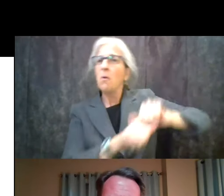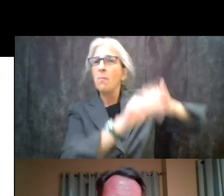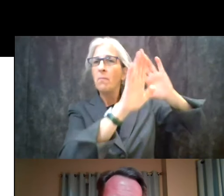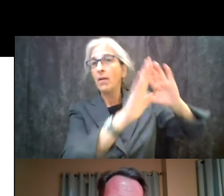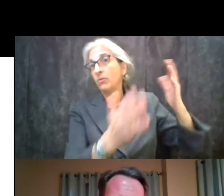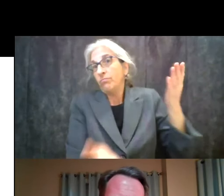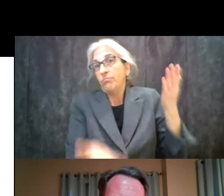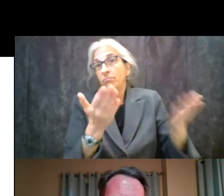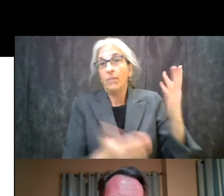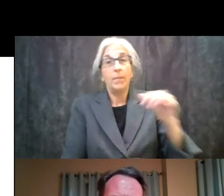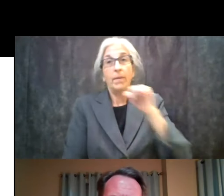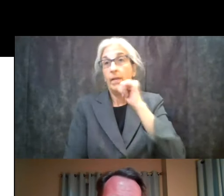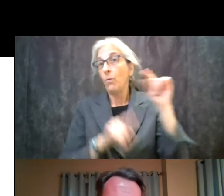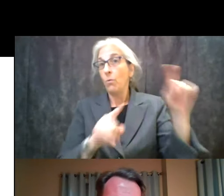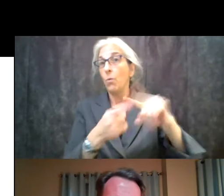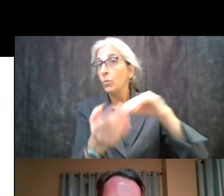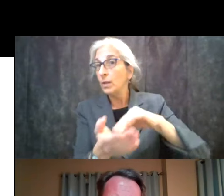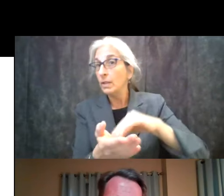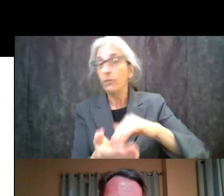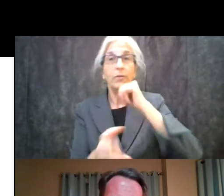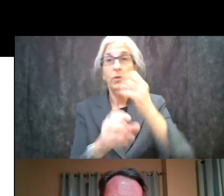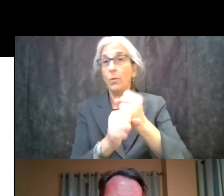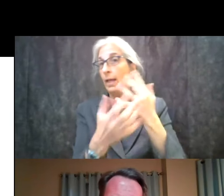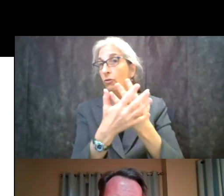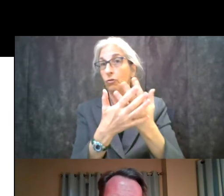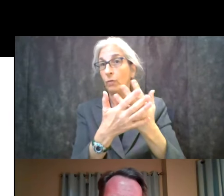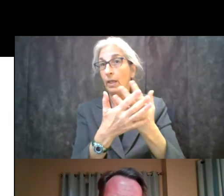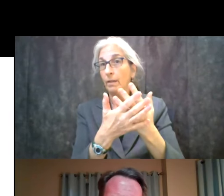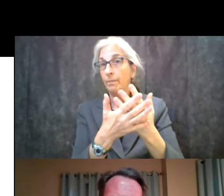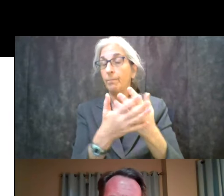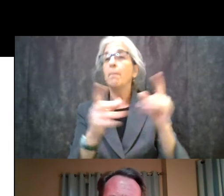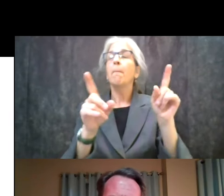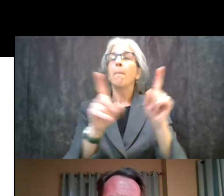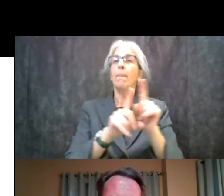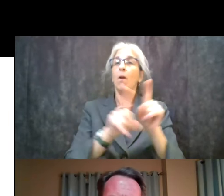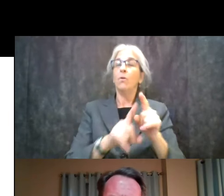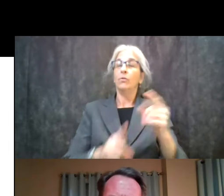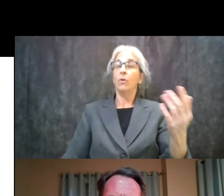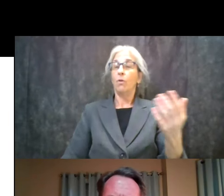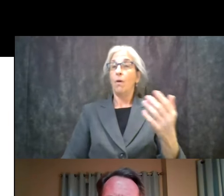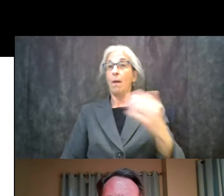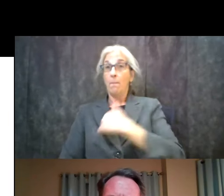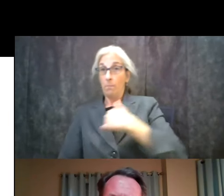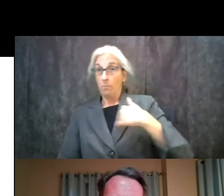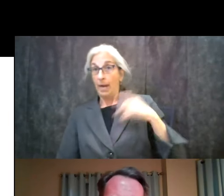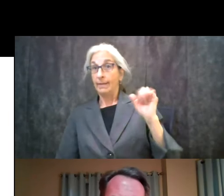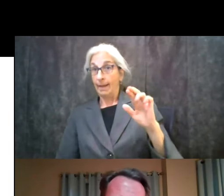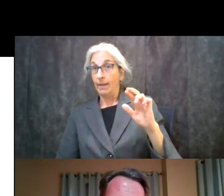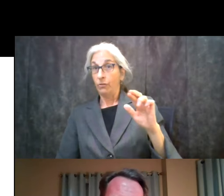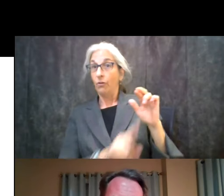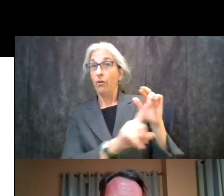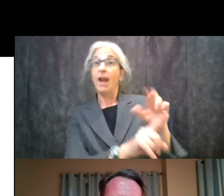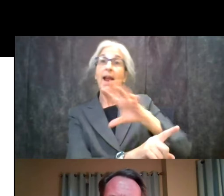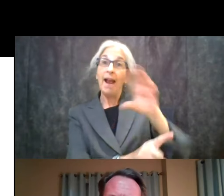are associated with worse outcomes. And despite having similar rates of breast cancer, African-American women are more likely to die of